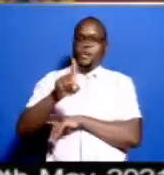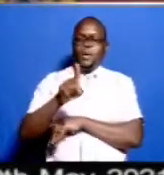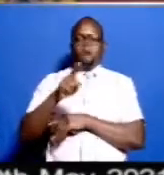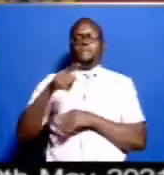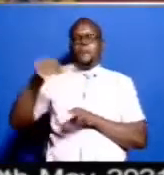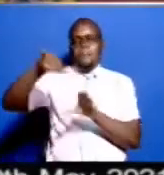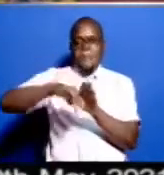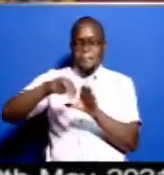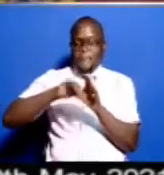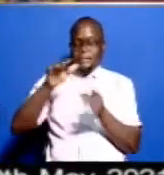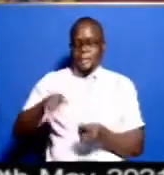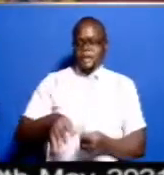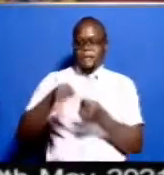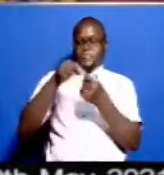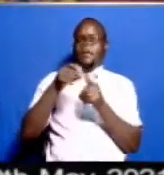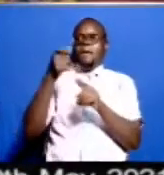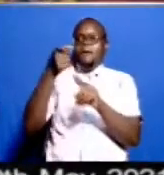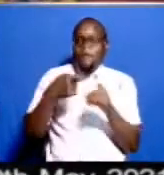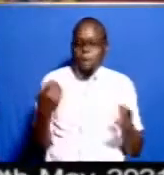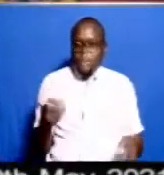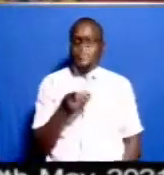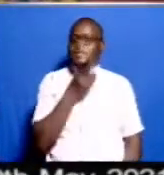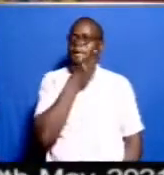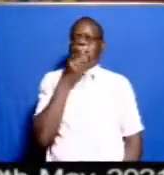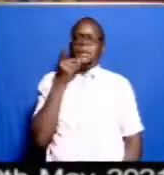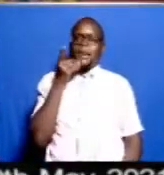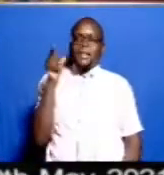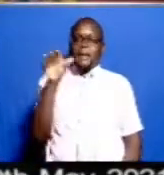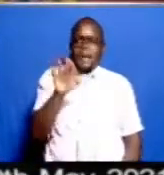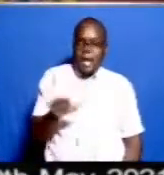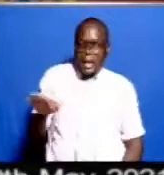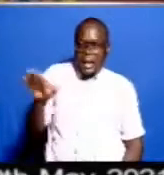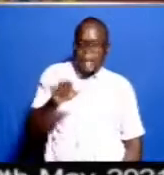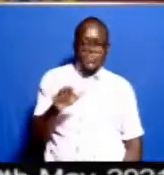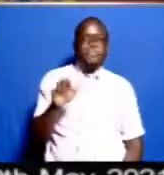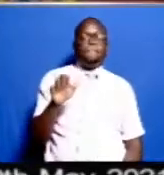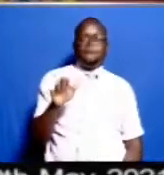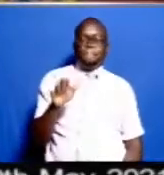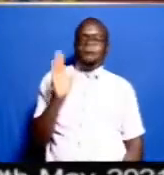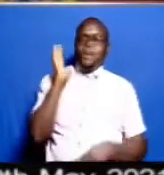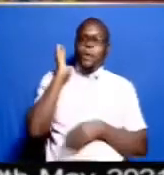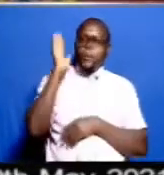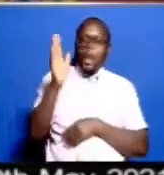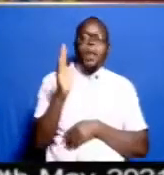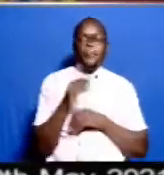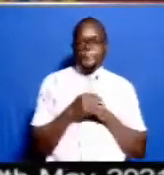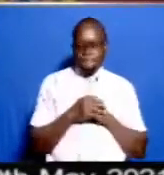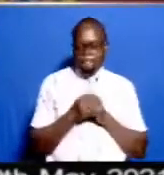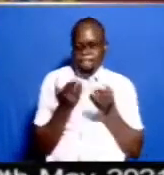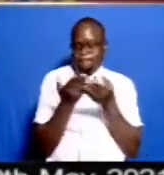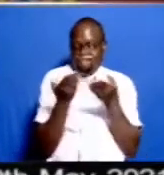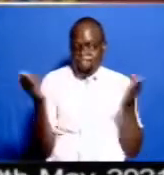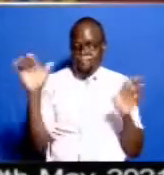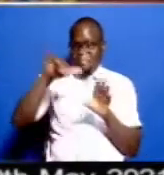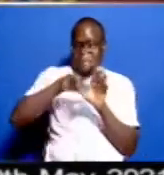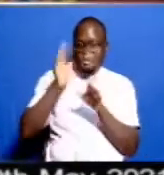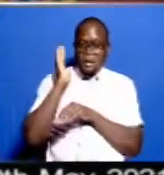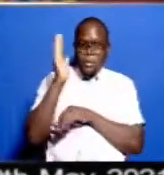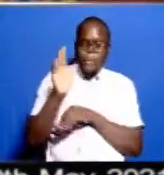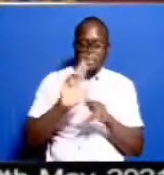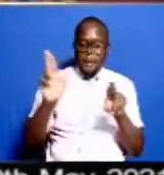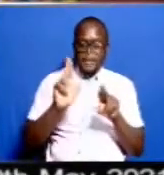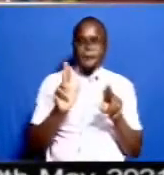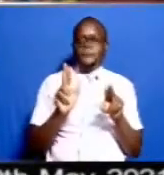members, especially those who come from drought-prone areas, will be very ready